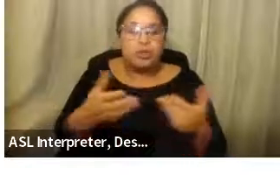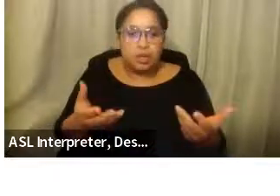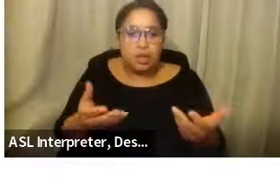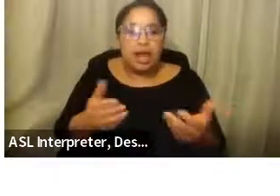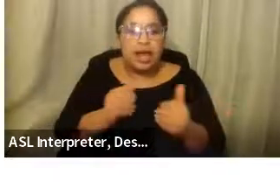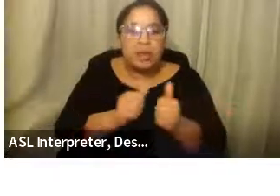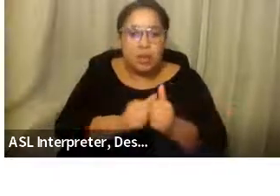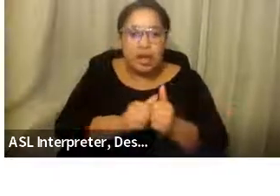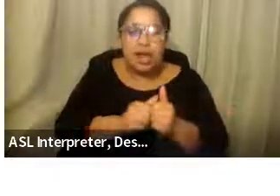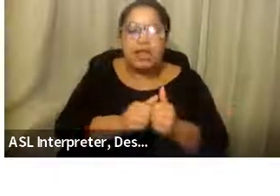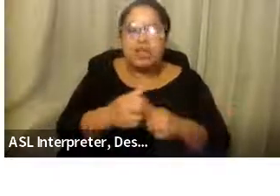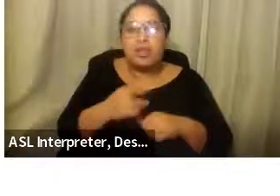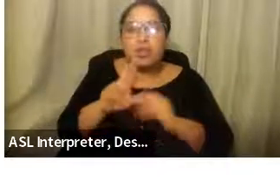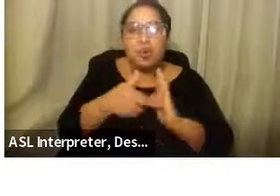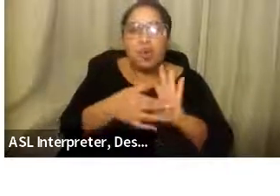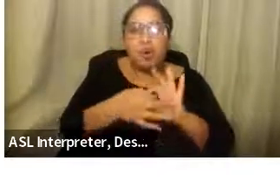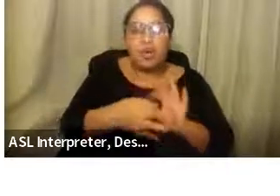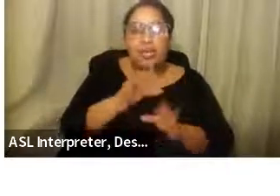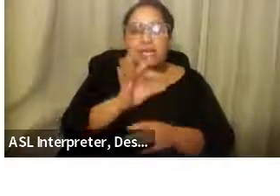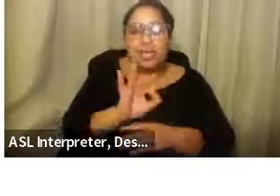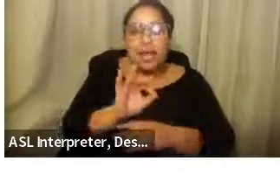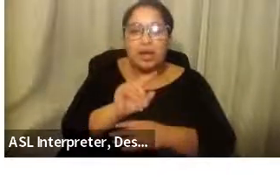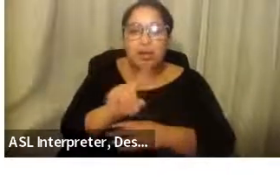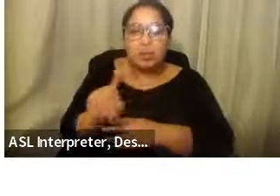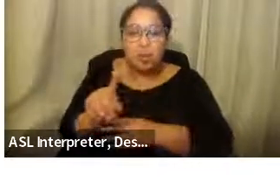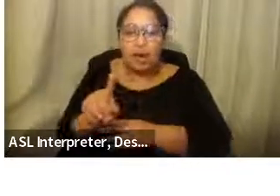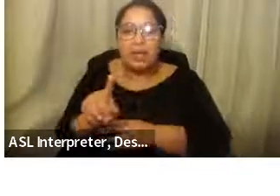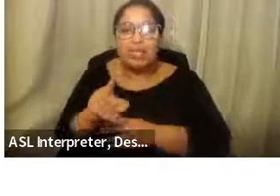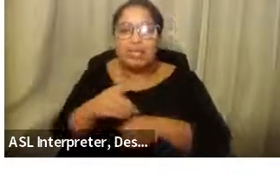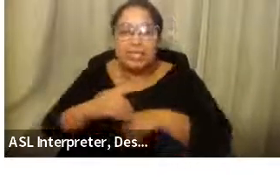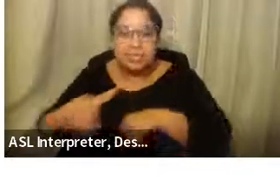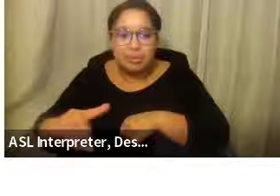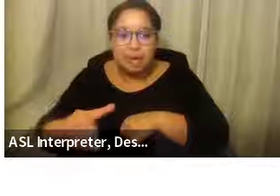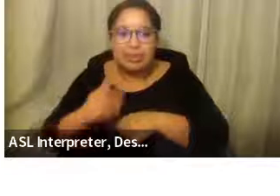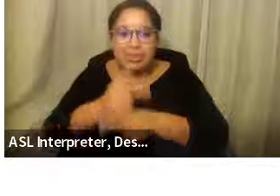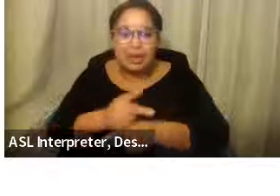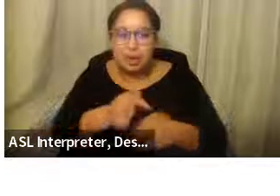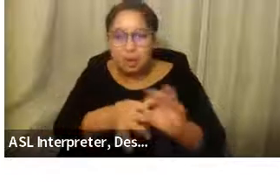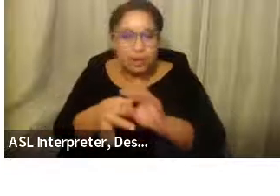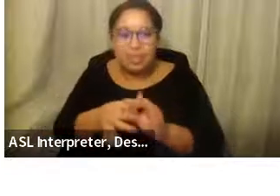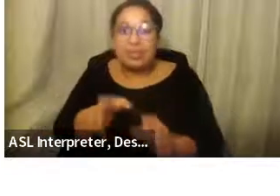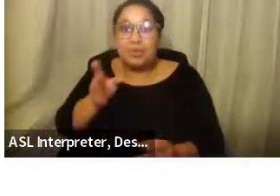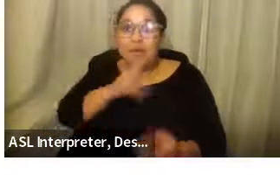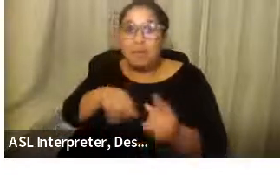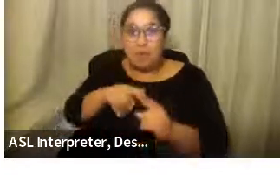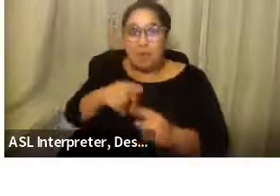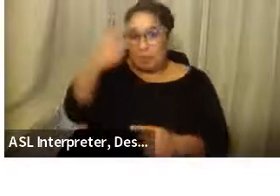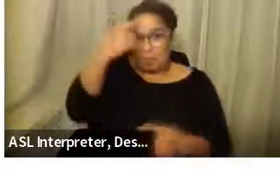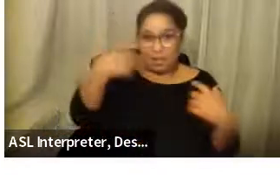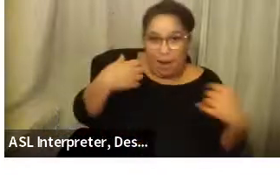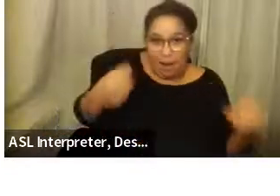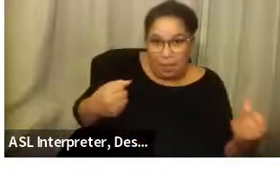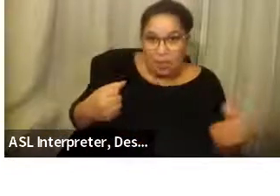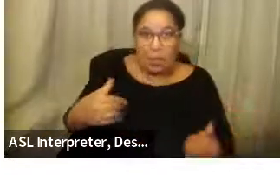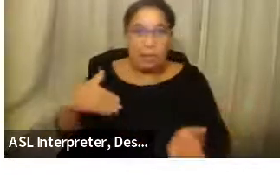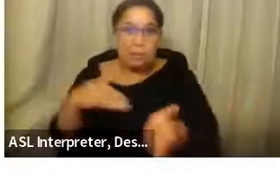coordination, that's exactly what we're talking about with the mental health clinician and the medical clinician.